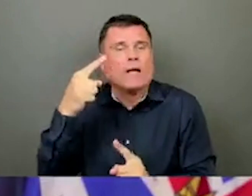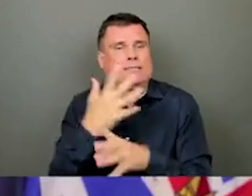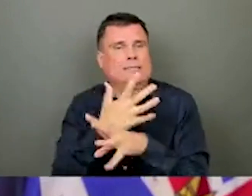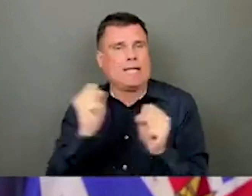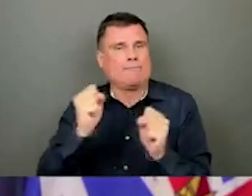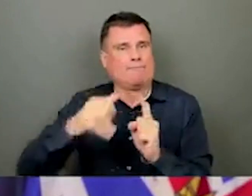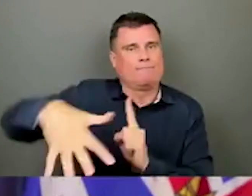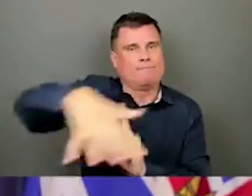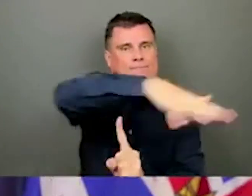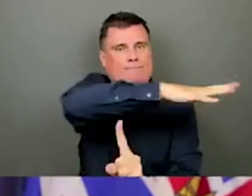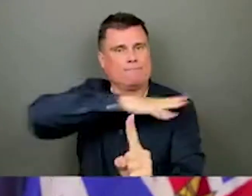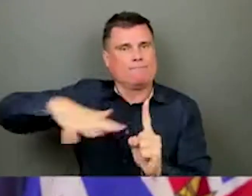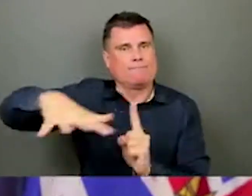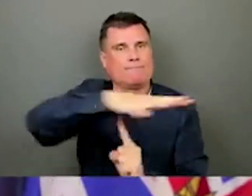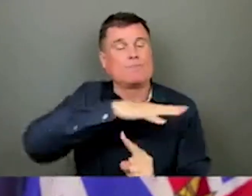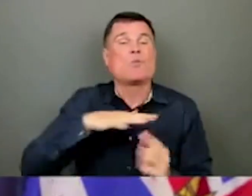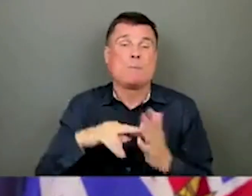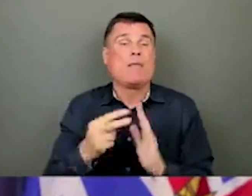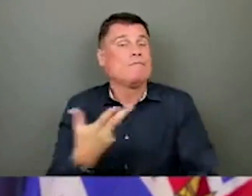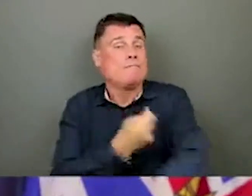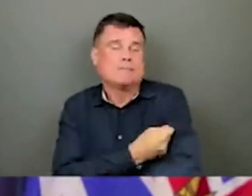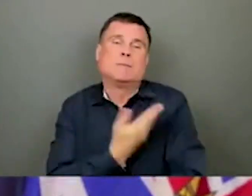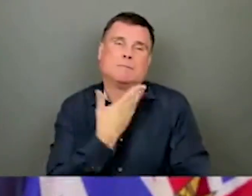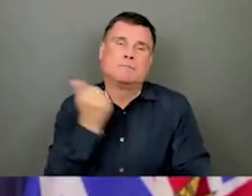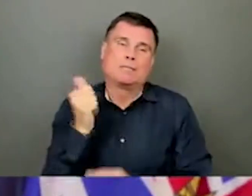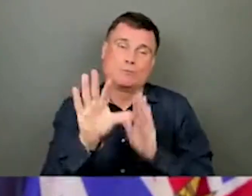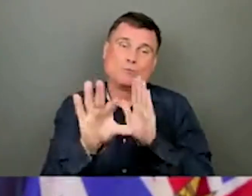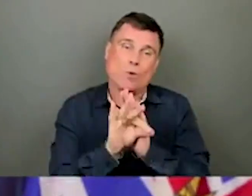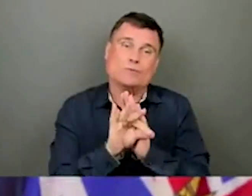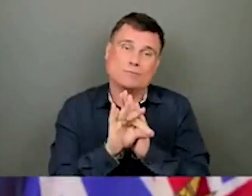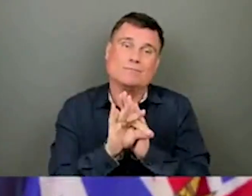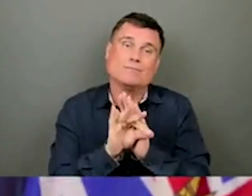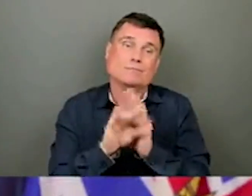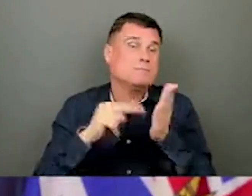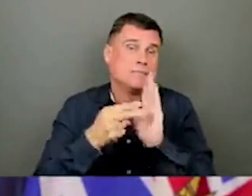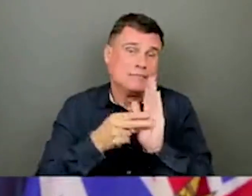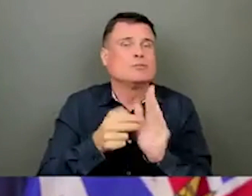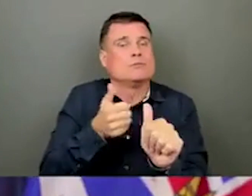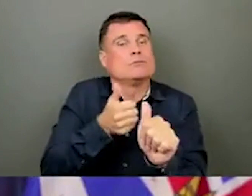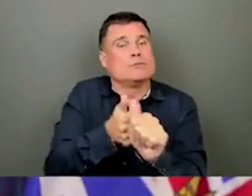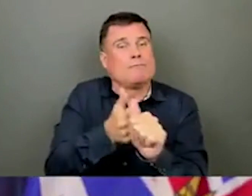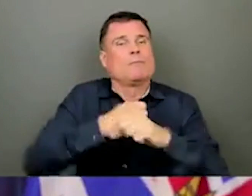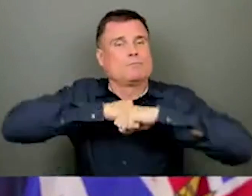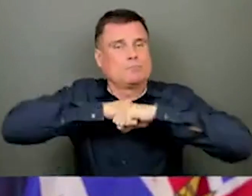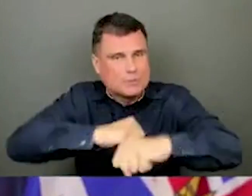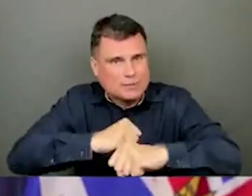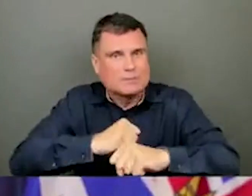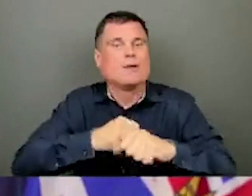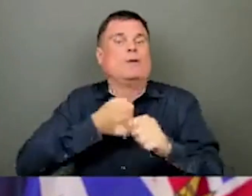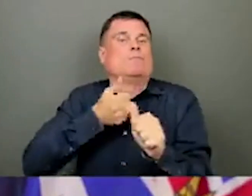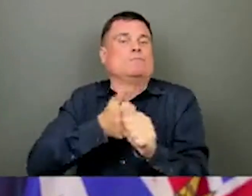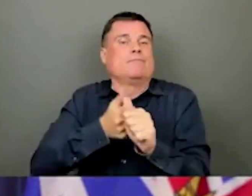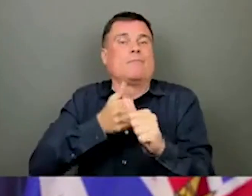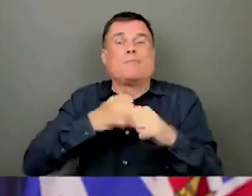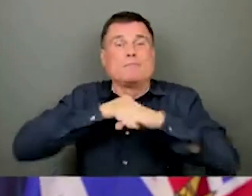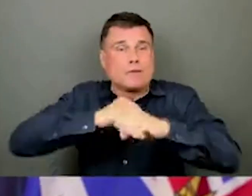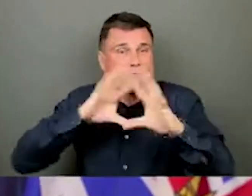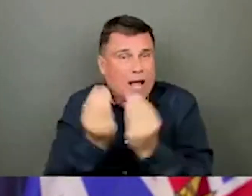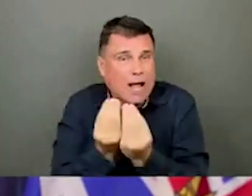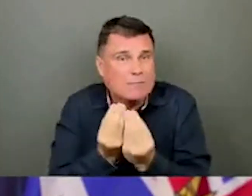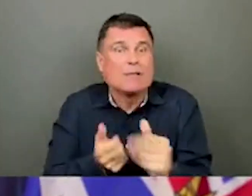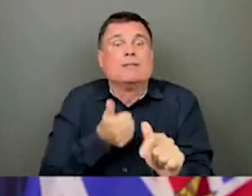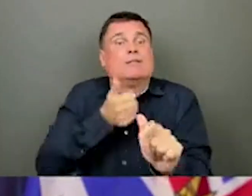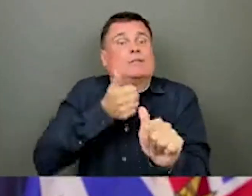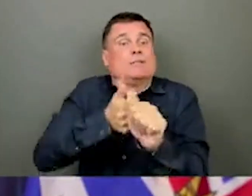choice to protect yourself, the people you love, and to ensure you can continue to participate in these settings and